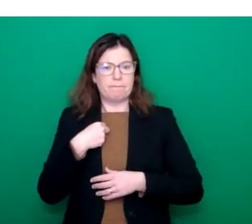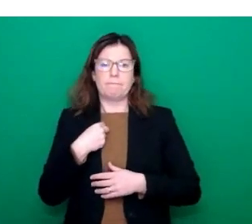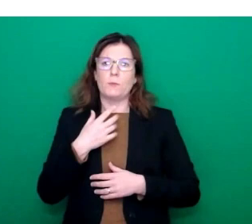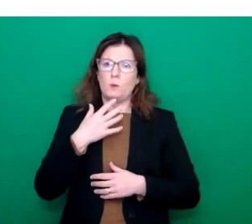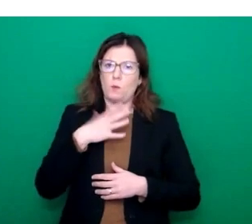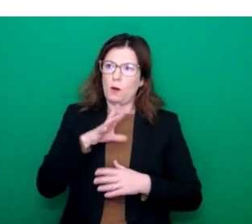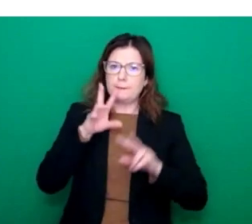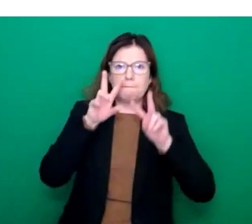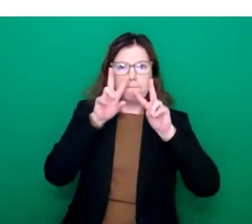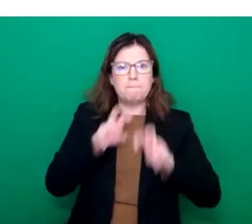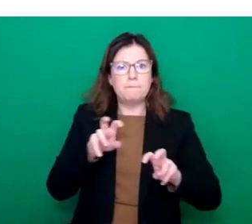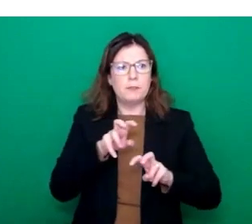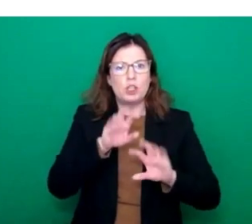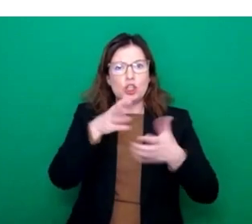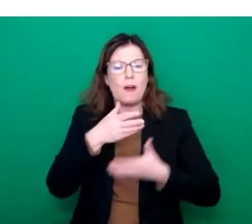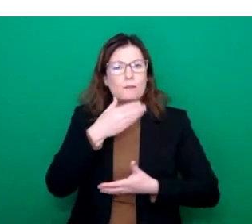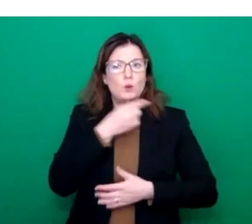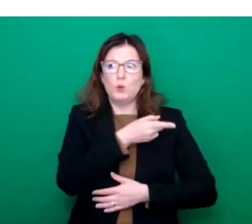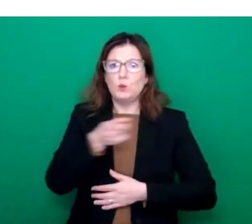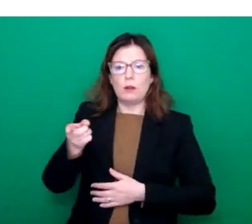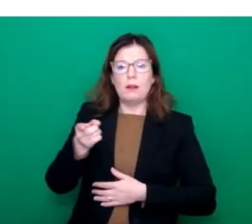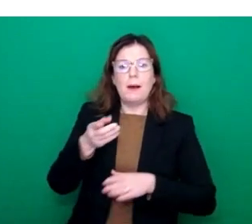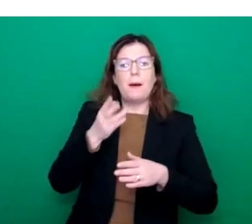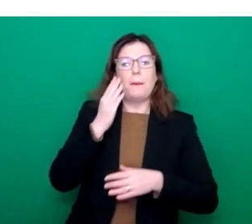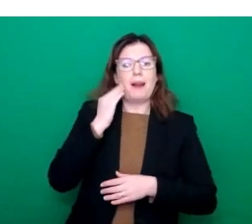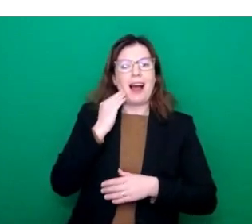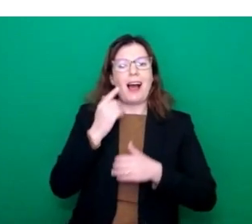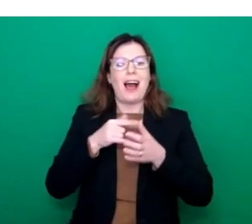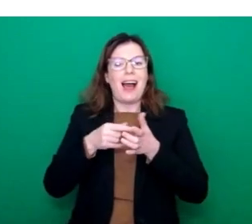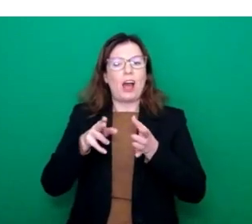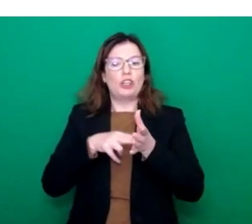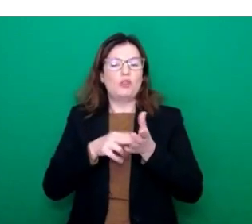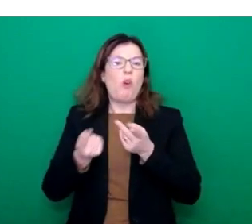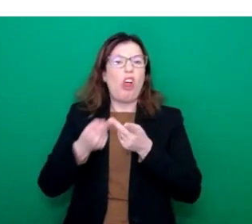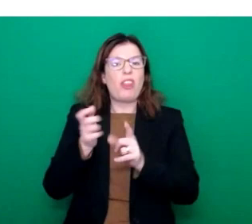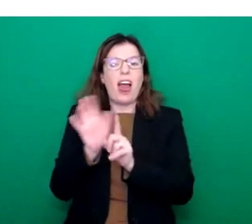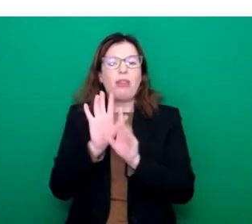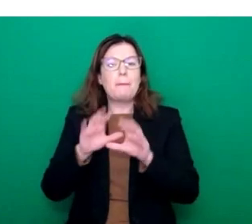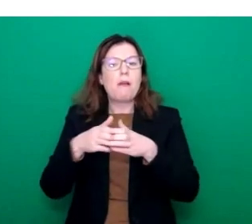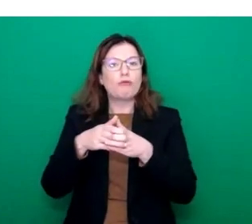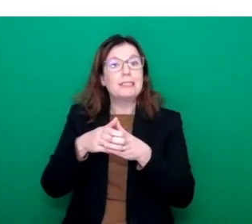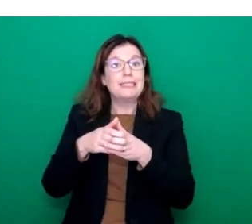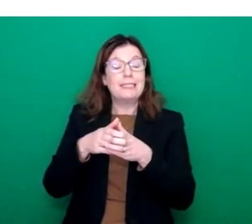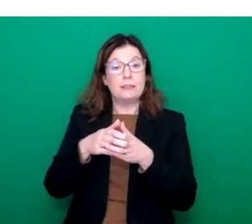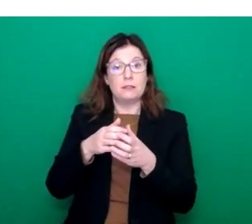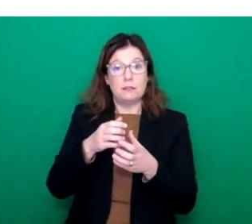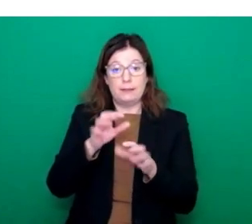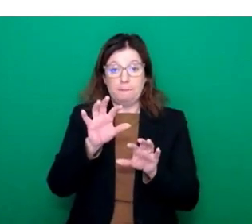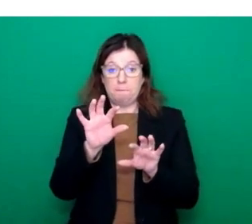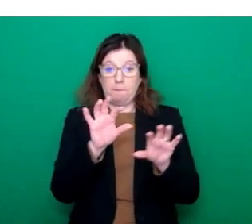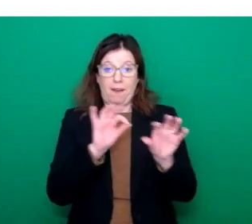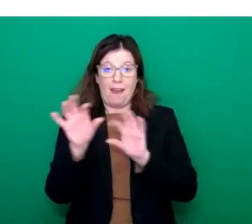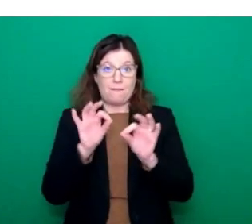our service users' views who are from Black, Asian or other ethnic minority backgrounds, who've been invited to attend one of our